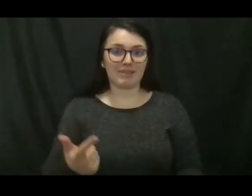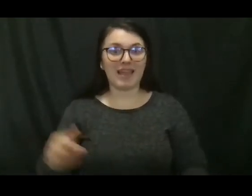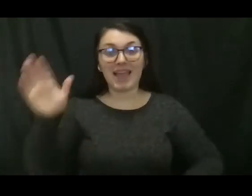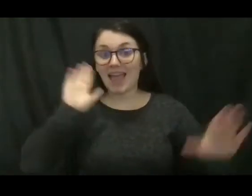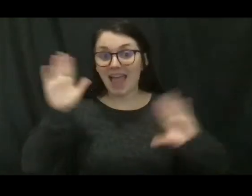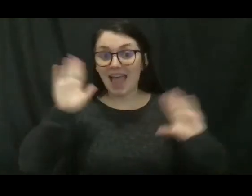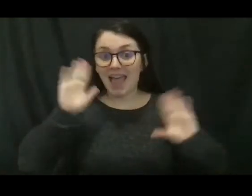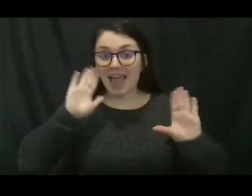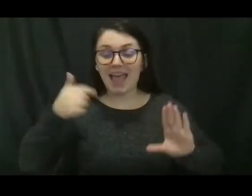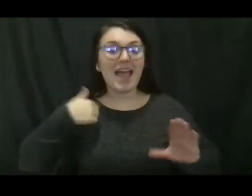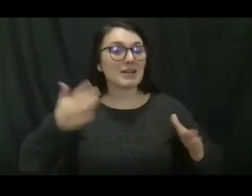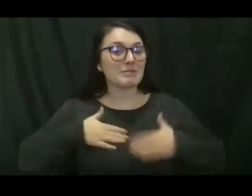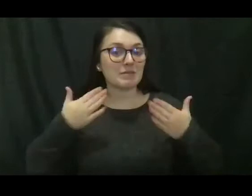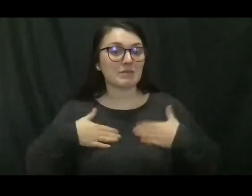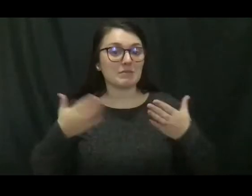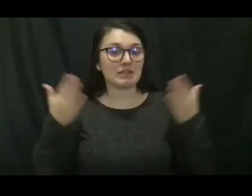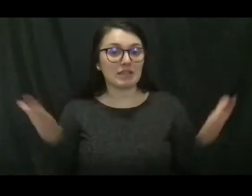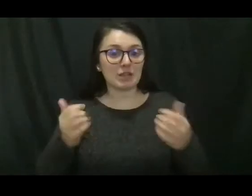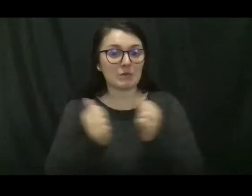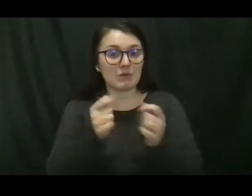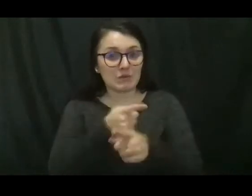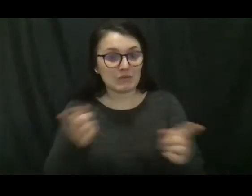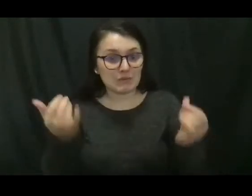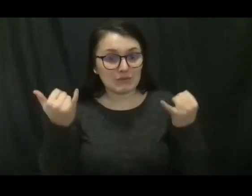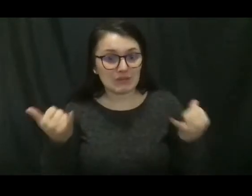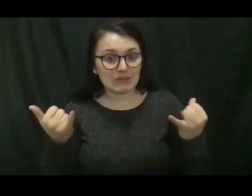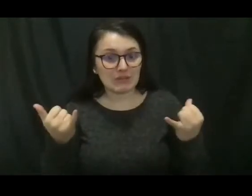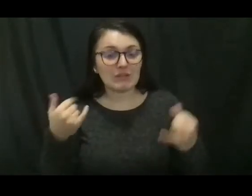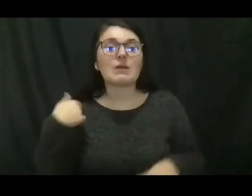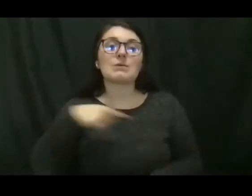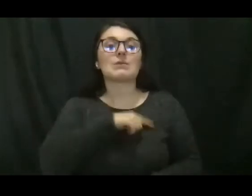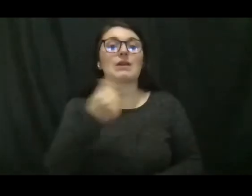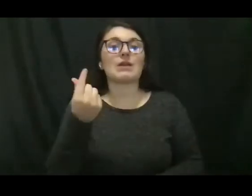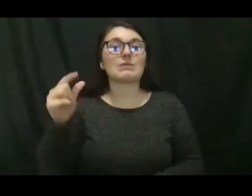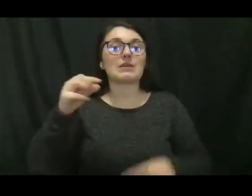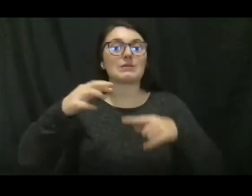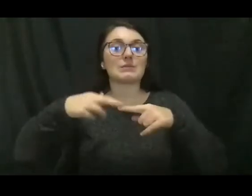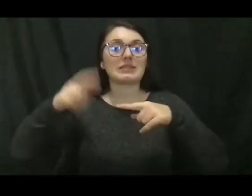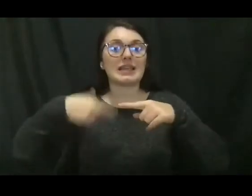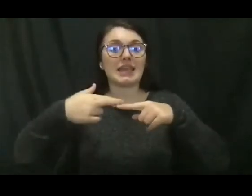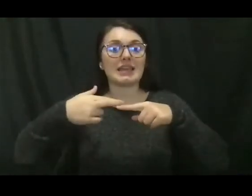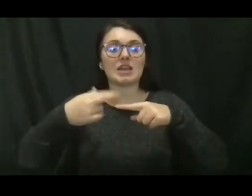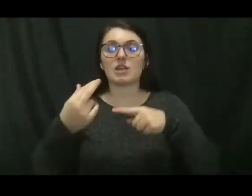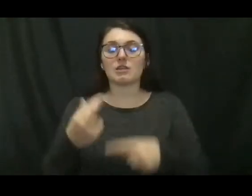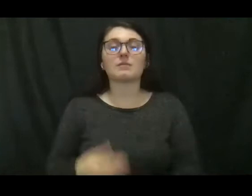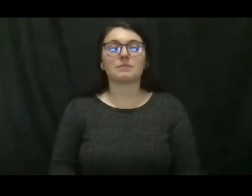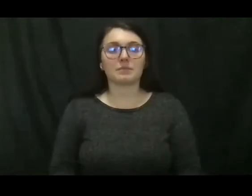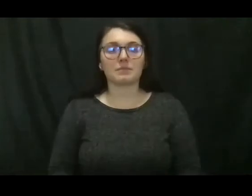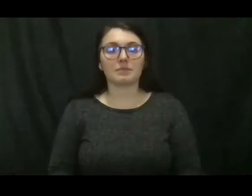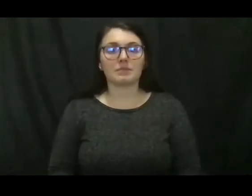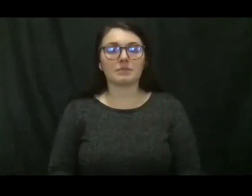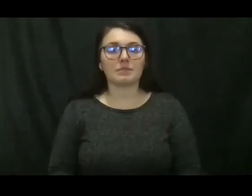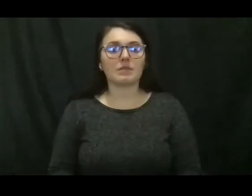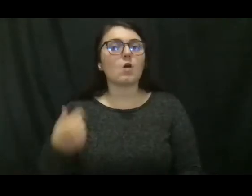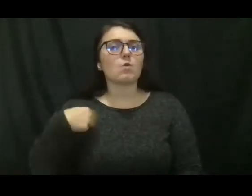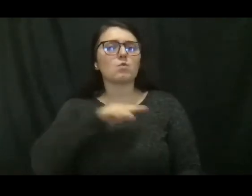everybody, I'm so happy to be with you today. We are at Ring Recycling. Bring is an environmental